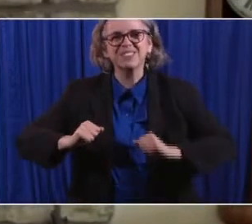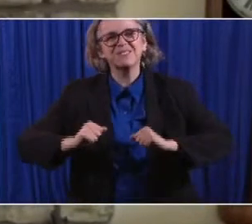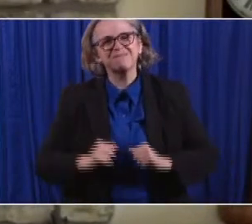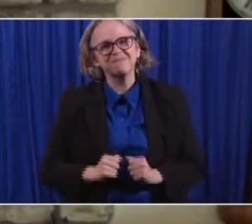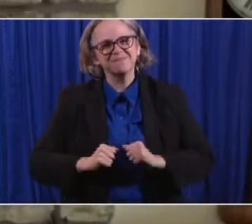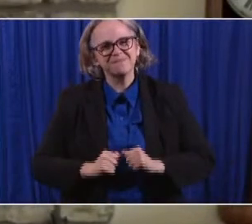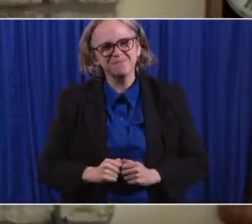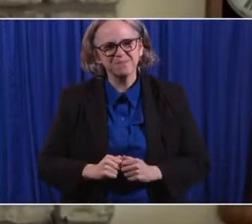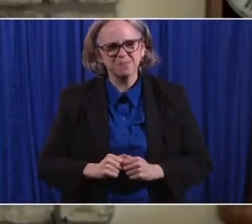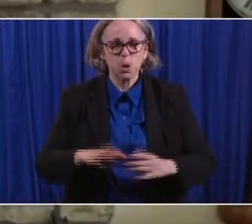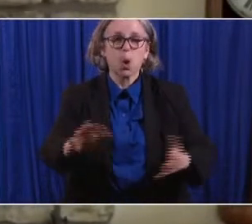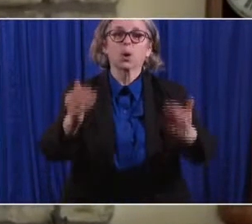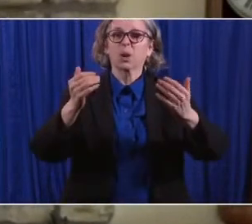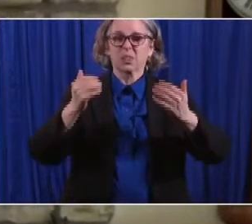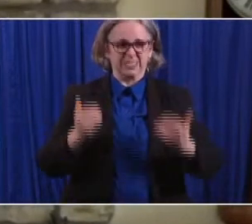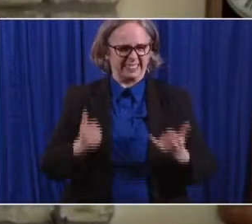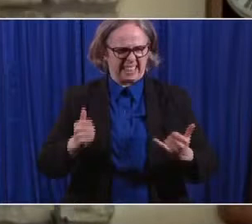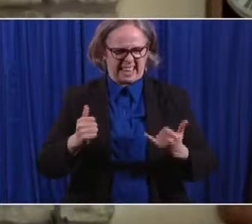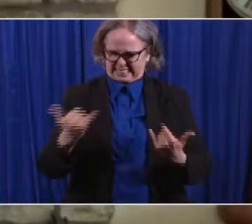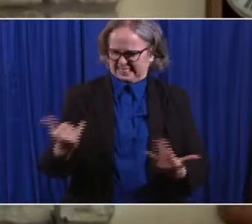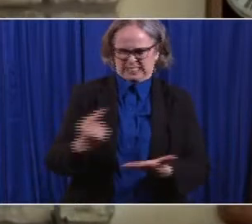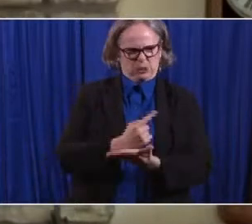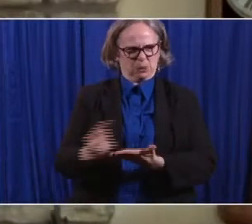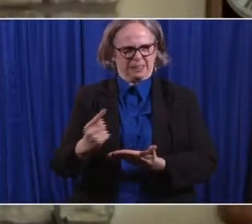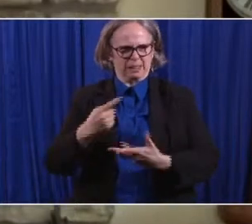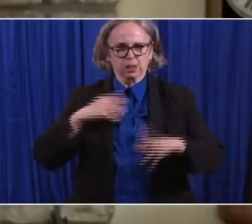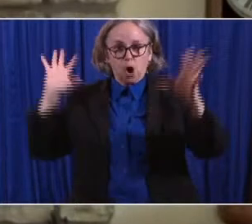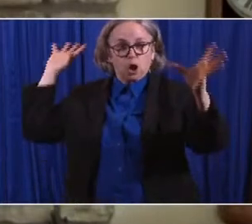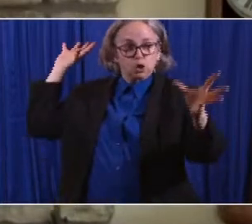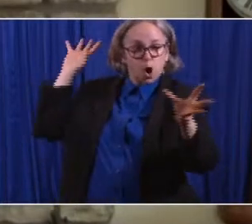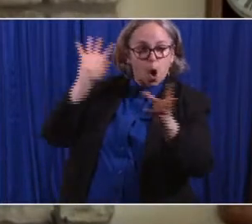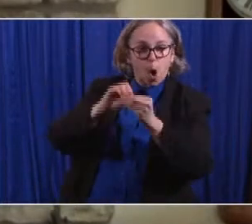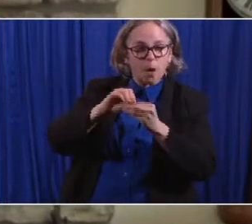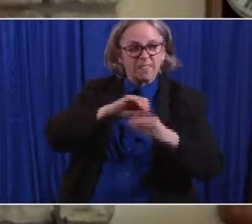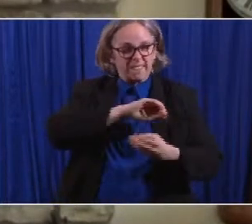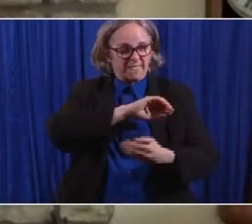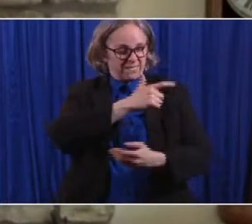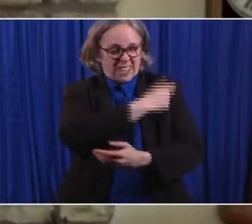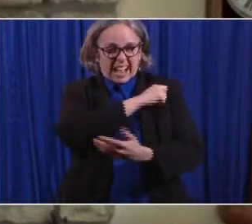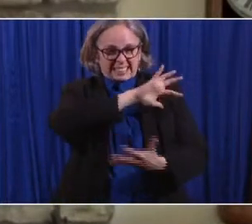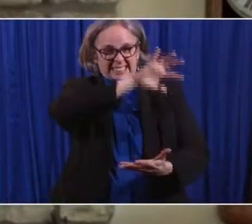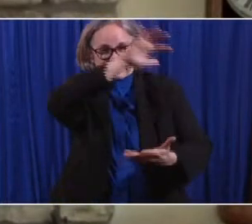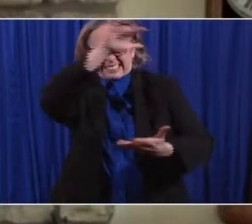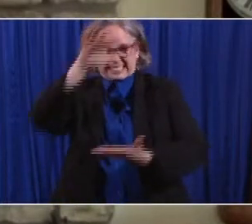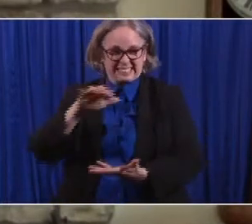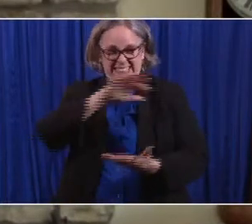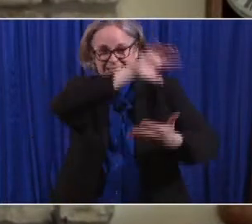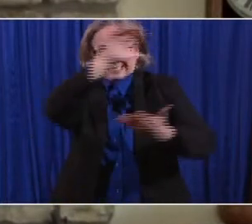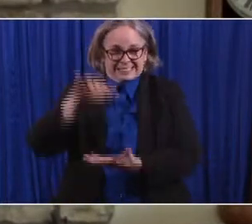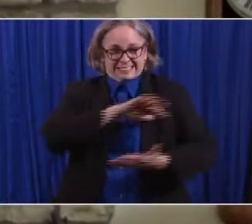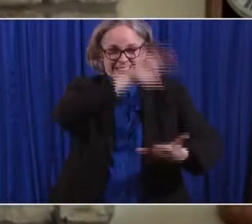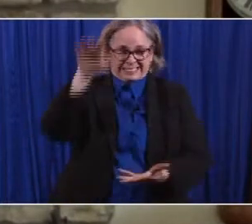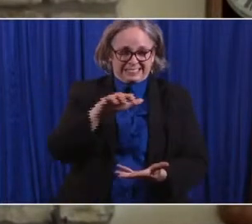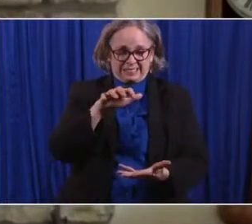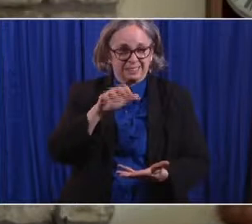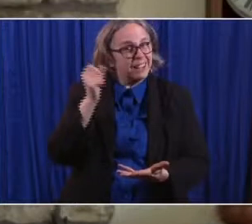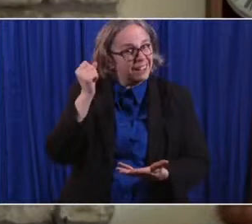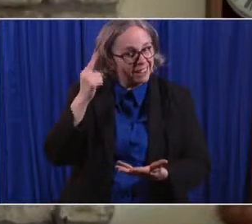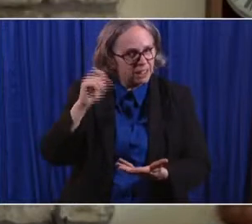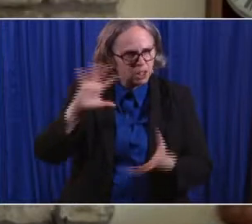of doses that we are receiving this week in Ohio, again, for the next spread over 3 or 4 days, that number